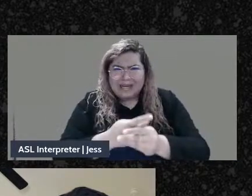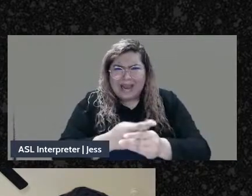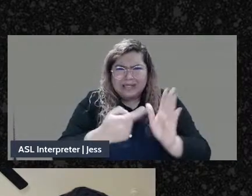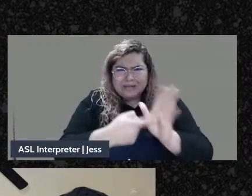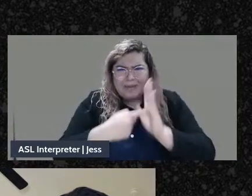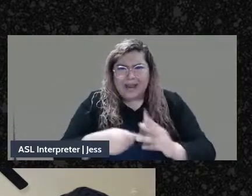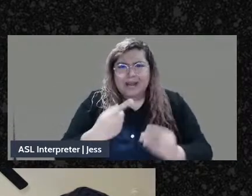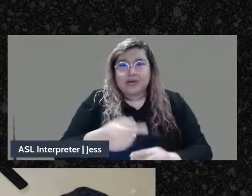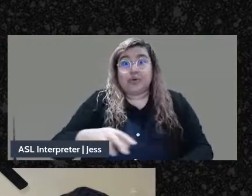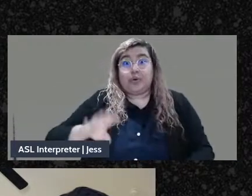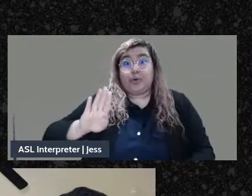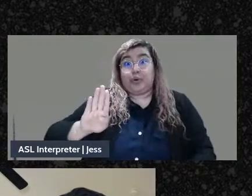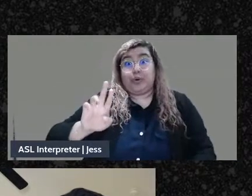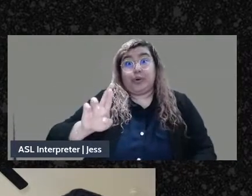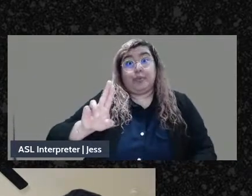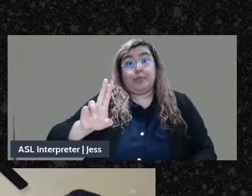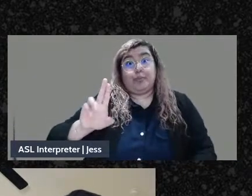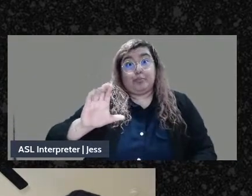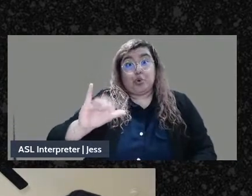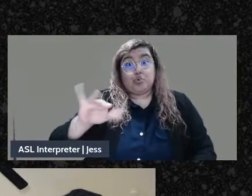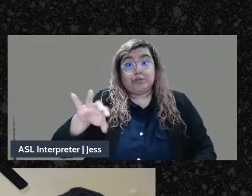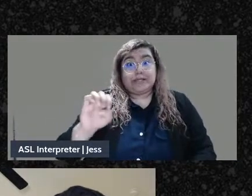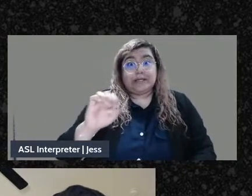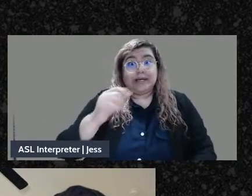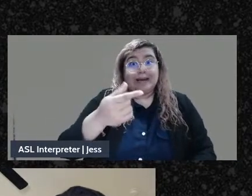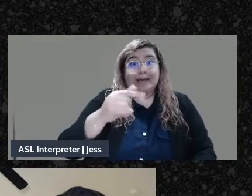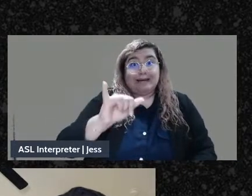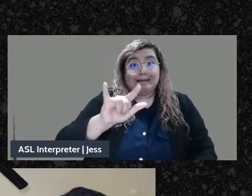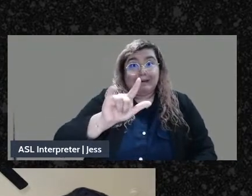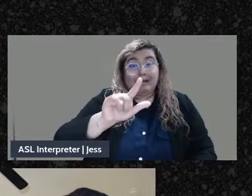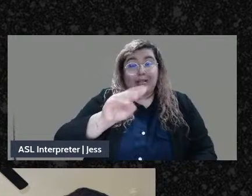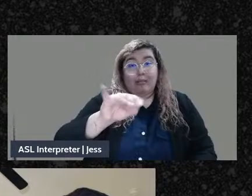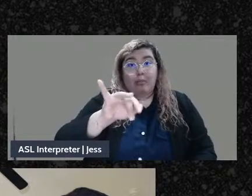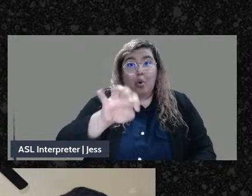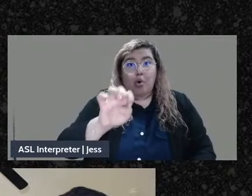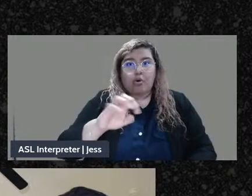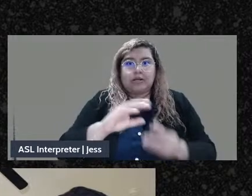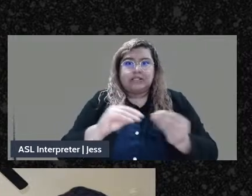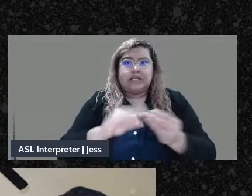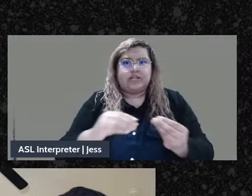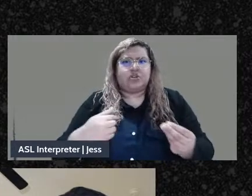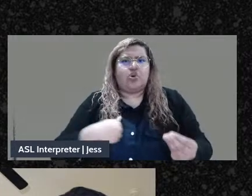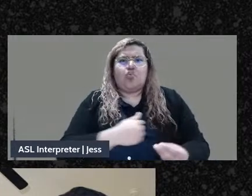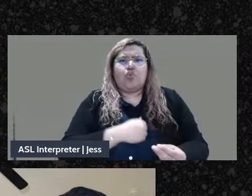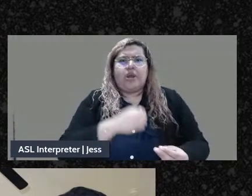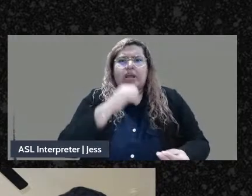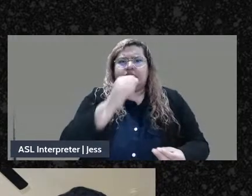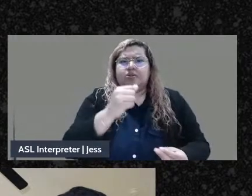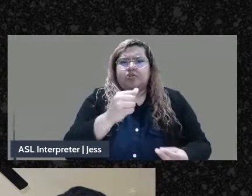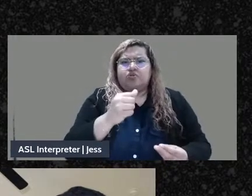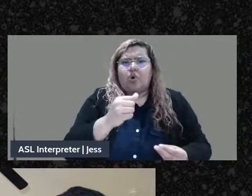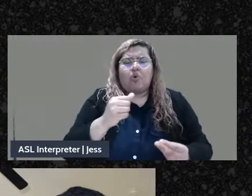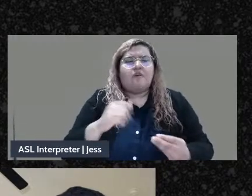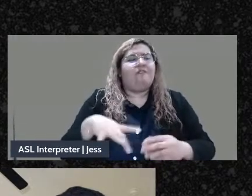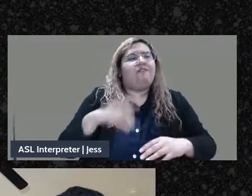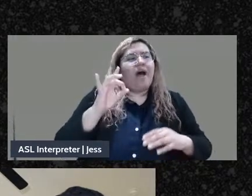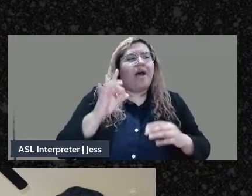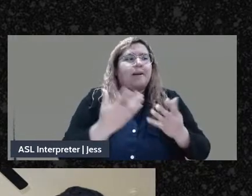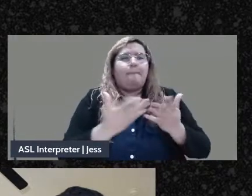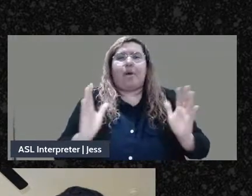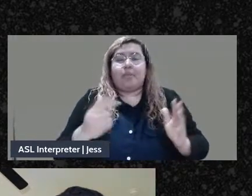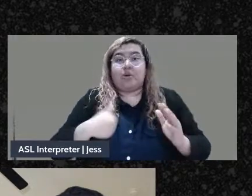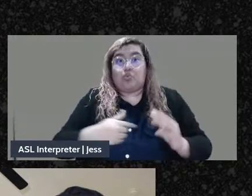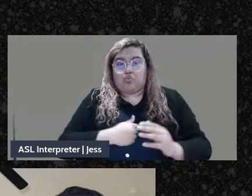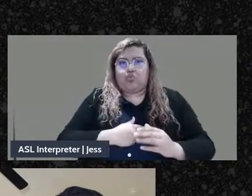don't find a public, you make a public. And so we've been making a public for abolition and abolitionist demands in